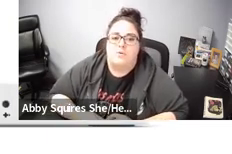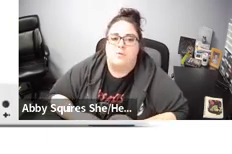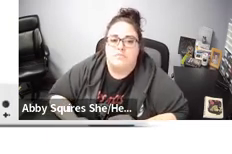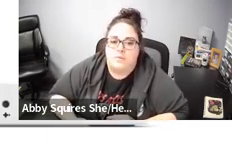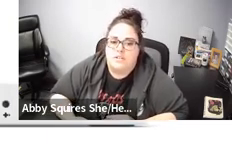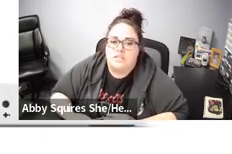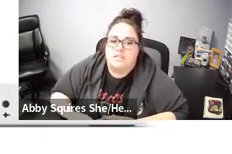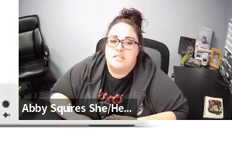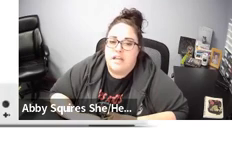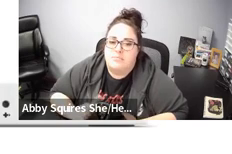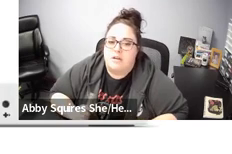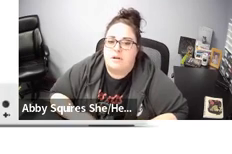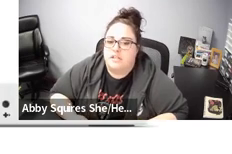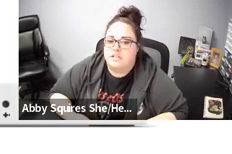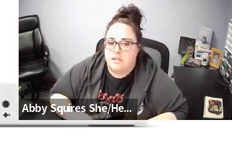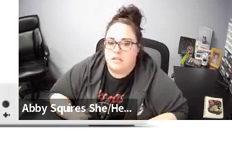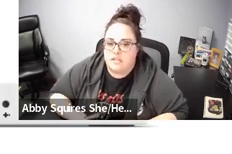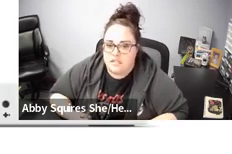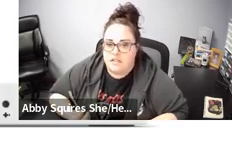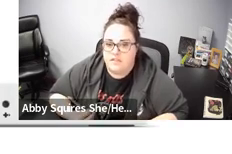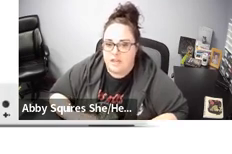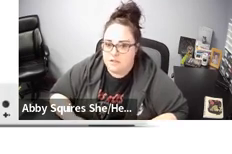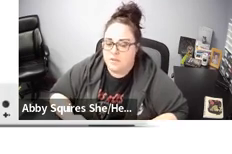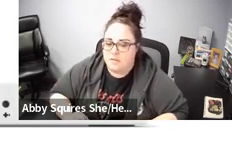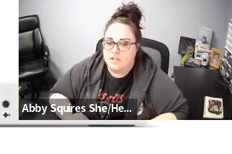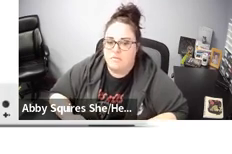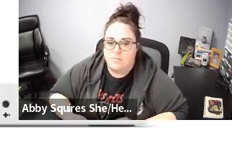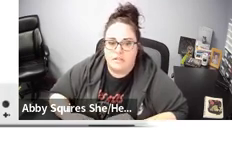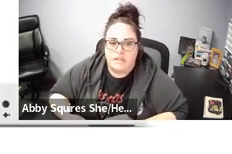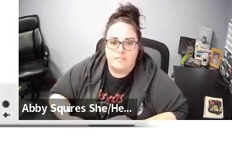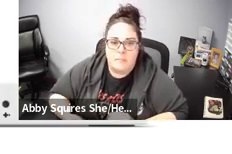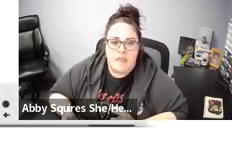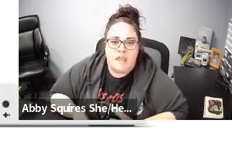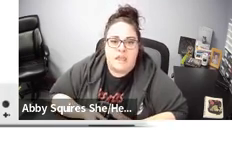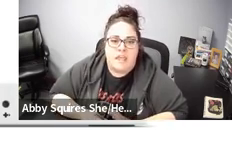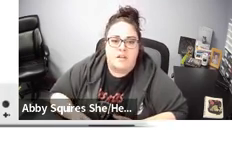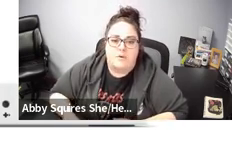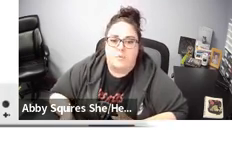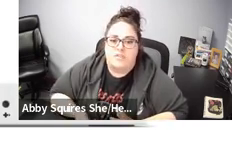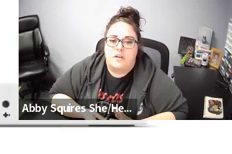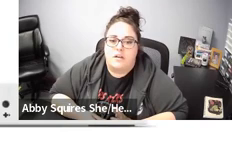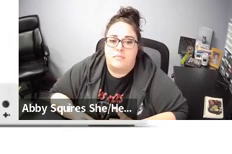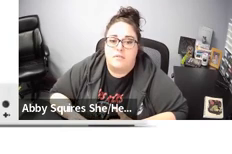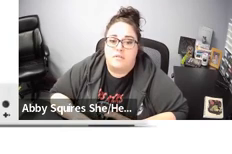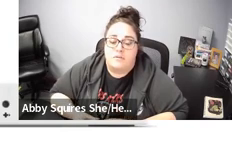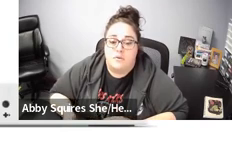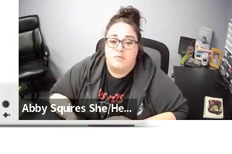So it was designed primarily to meet the needs of gamers with limited mobility. And with